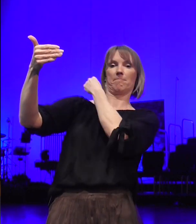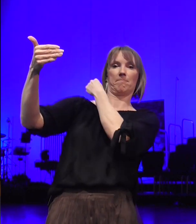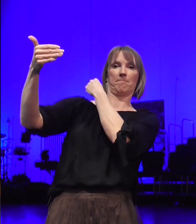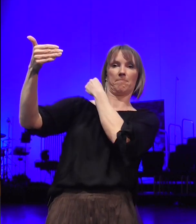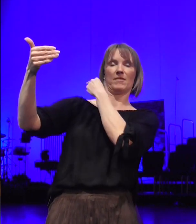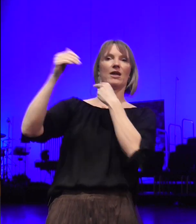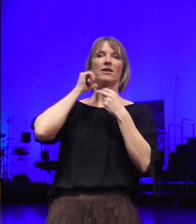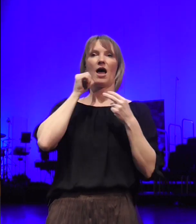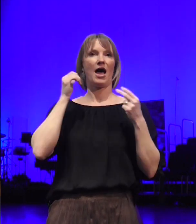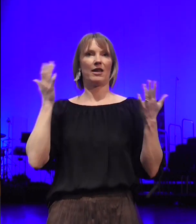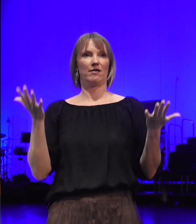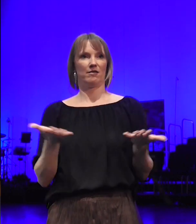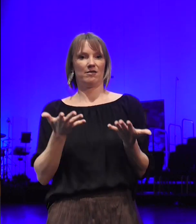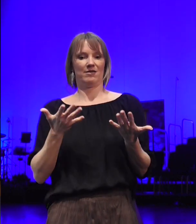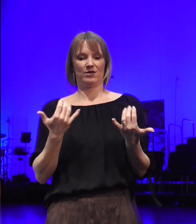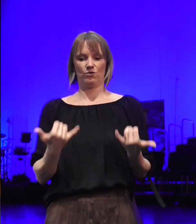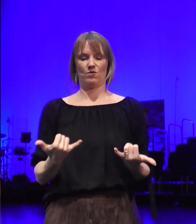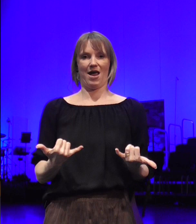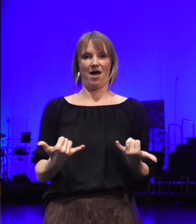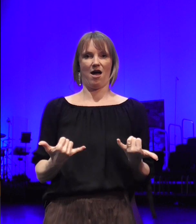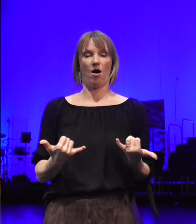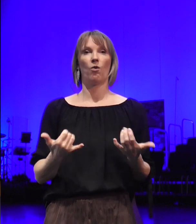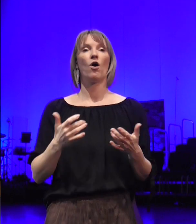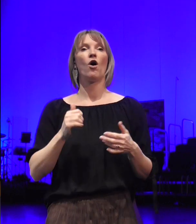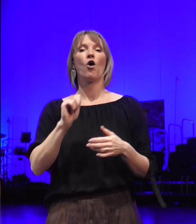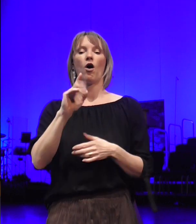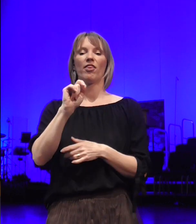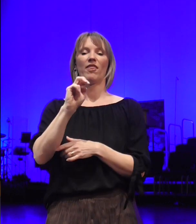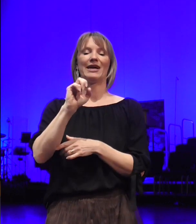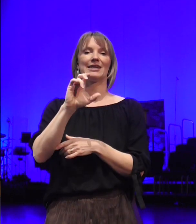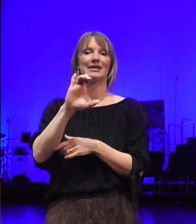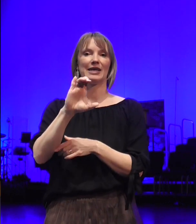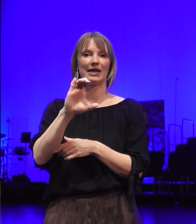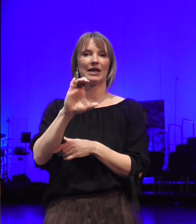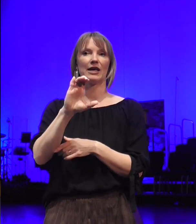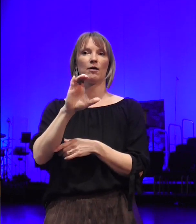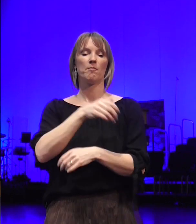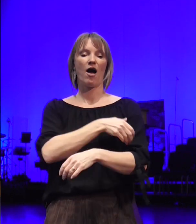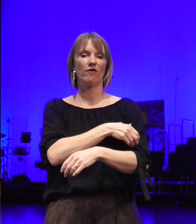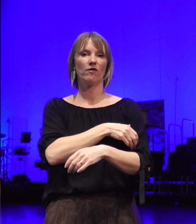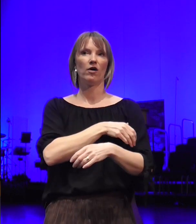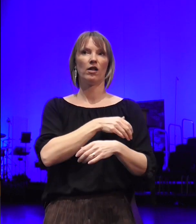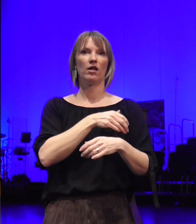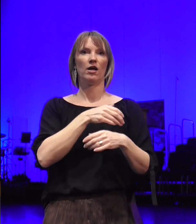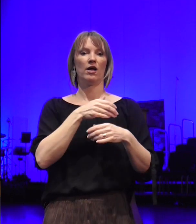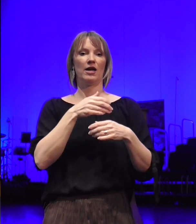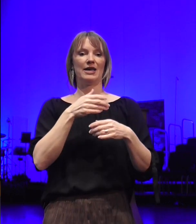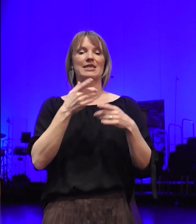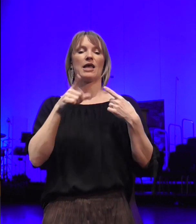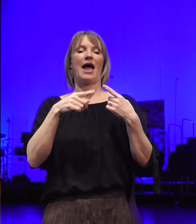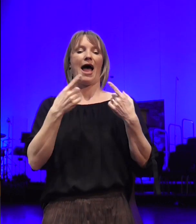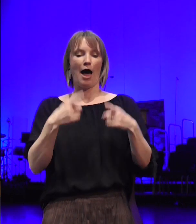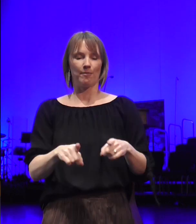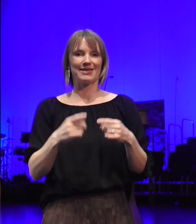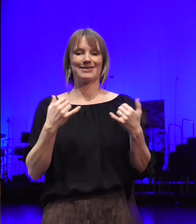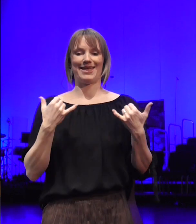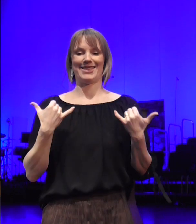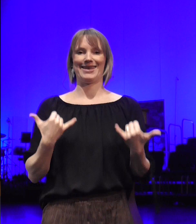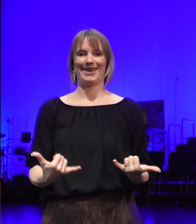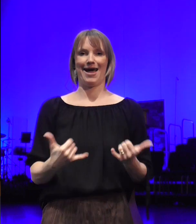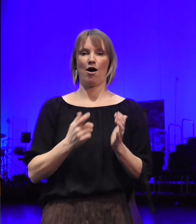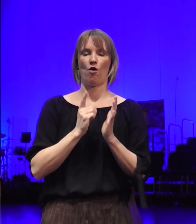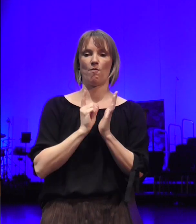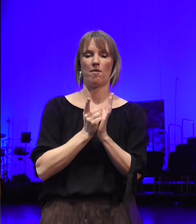know about authentic, powerful activation of that worship circuit is that it happens in the now moment. We must